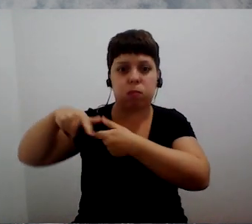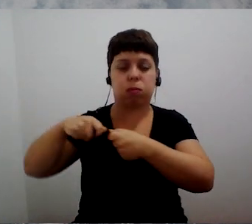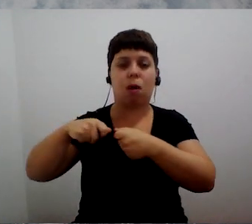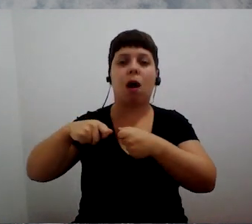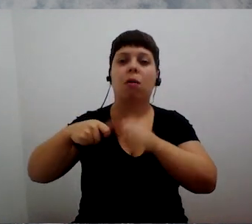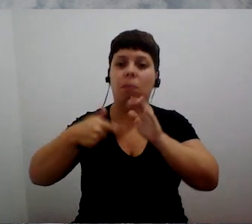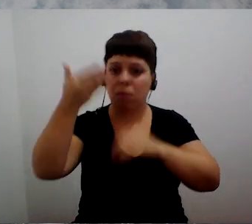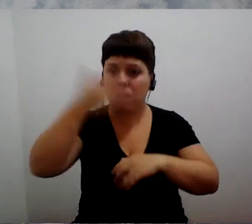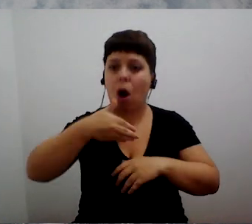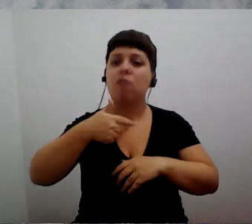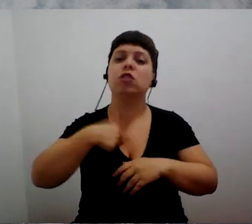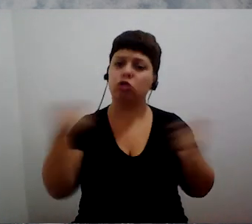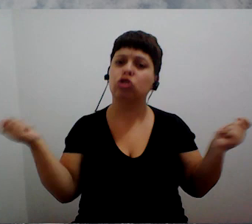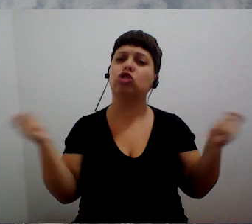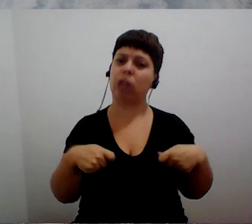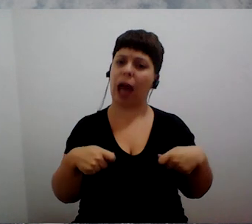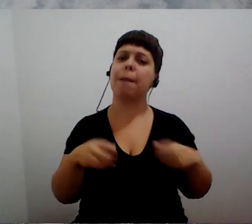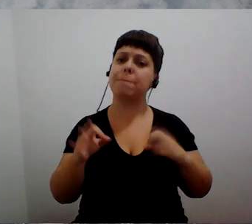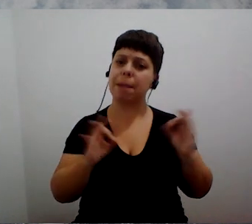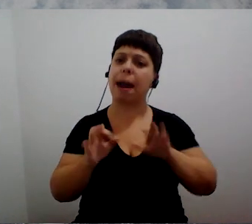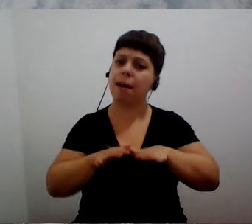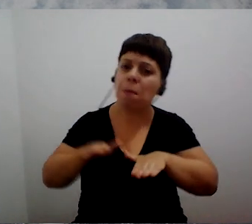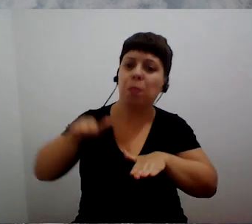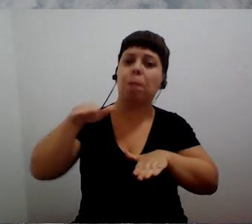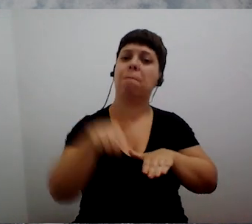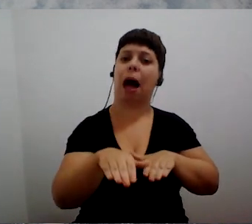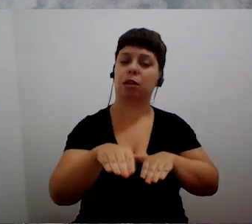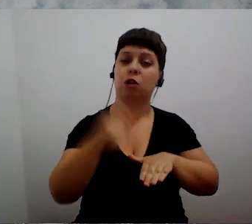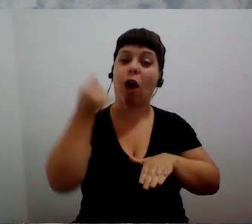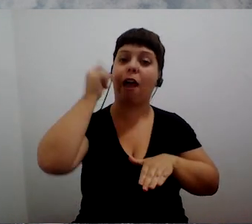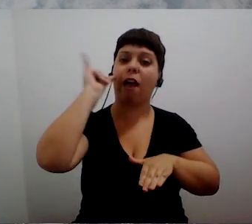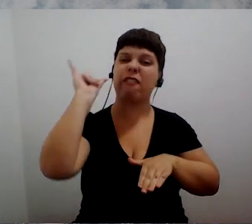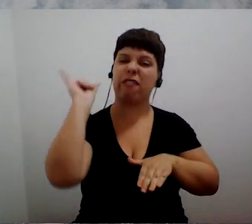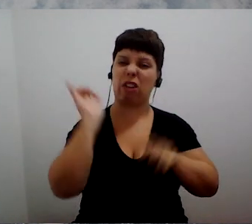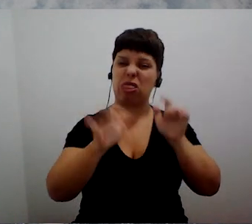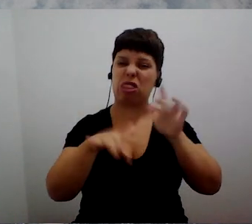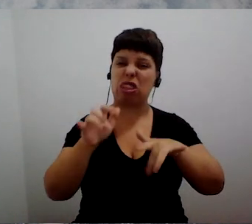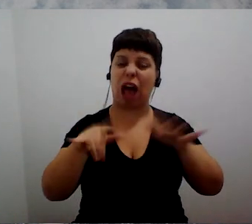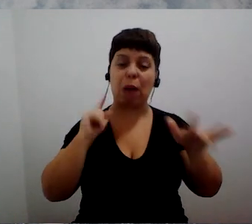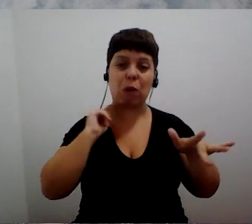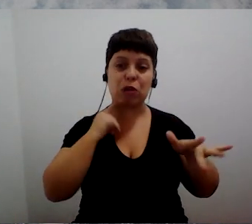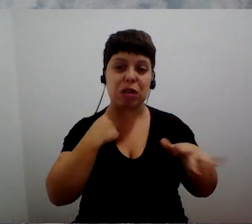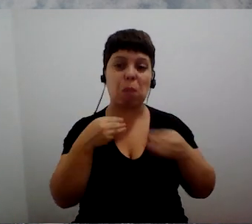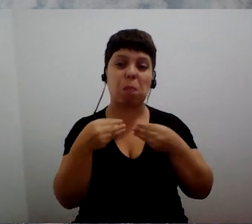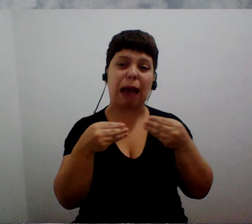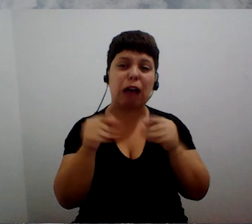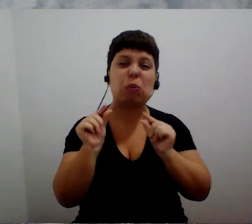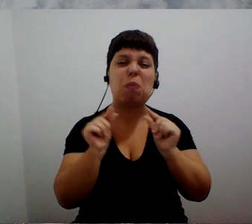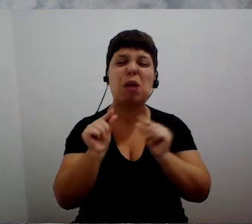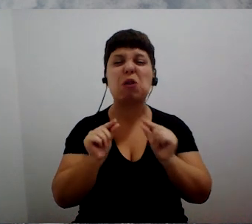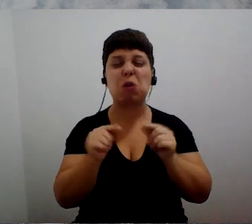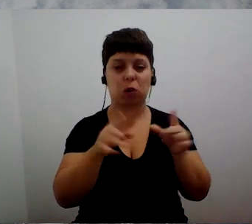We as a global community must show that we are ready to take the next step to combat marine plastic litter